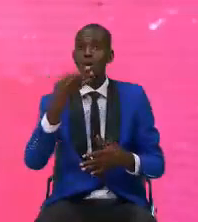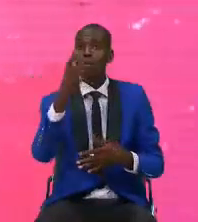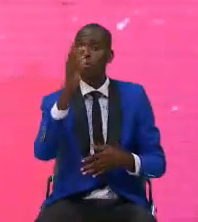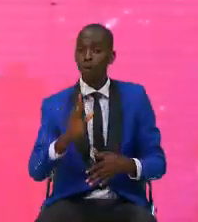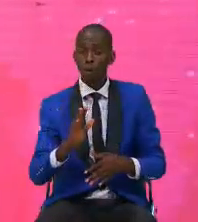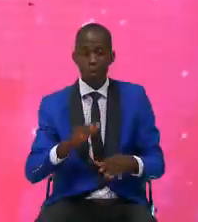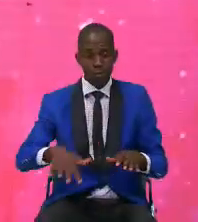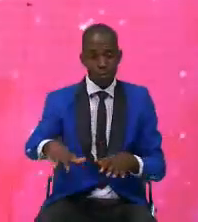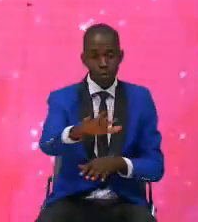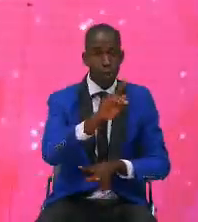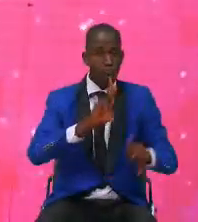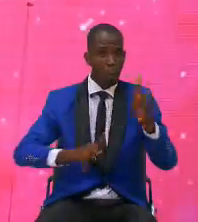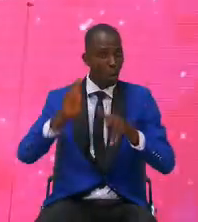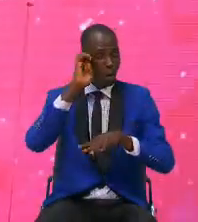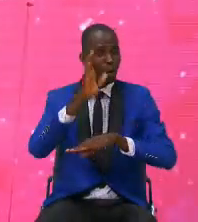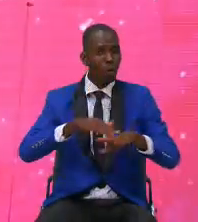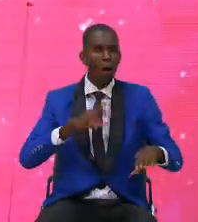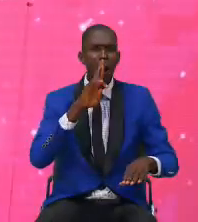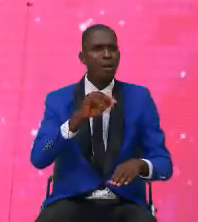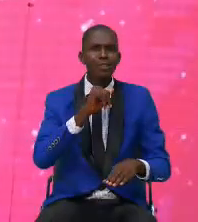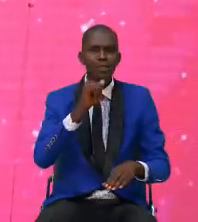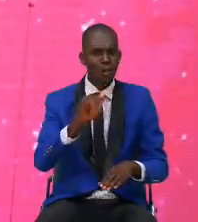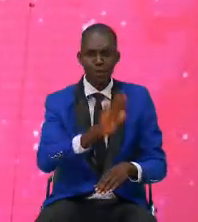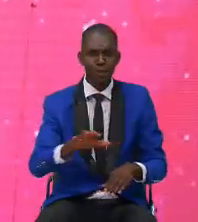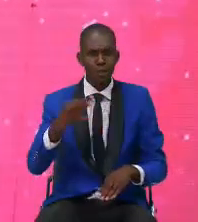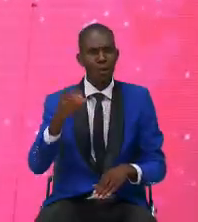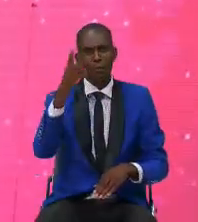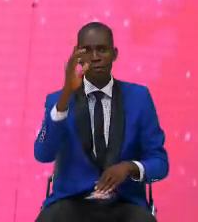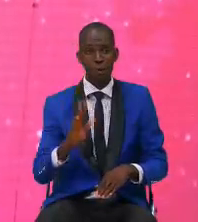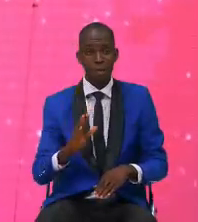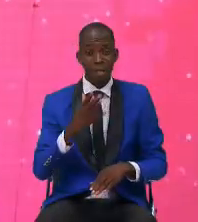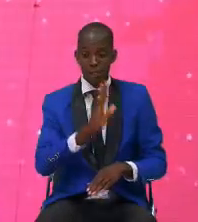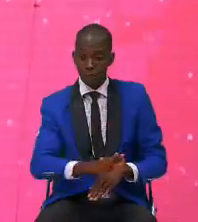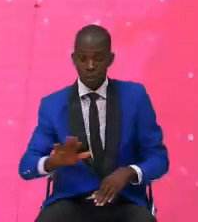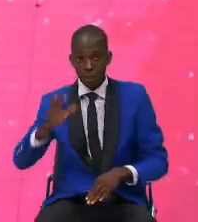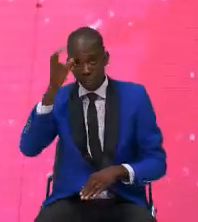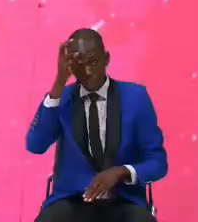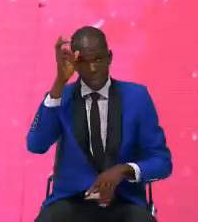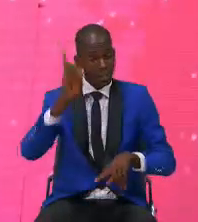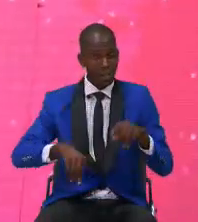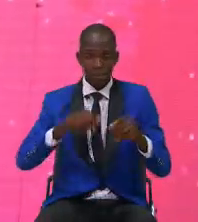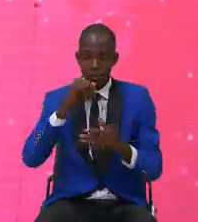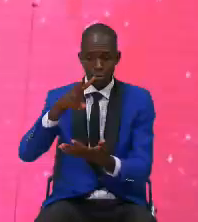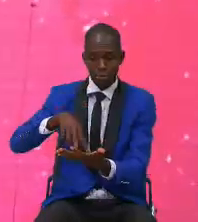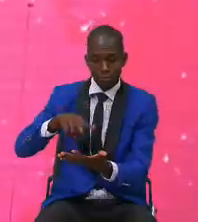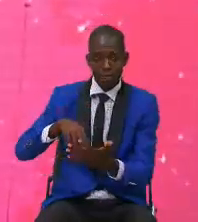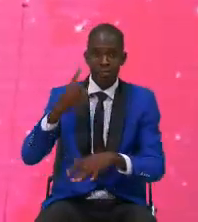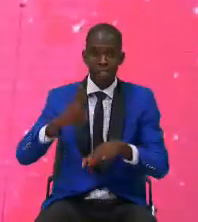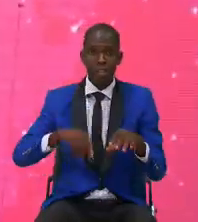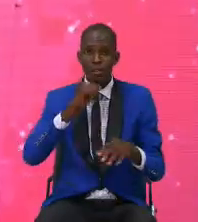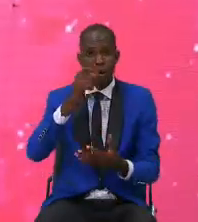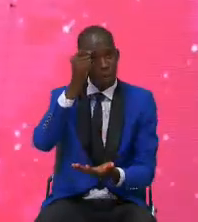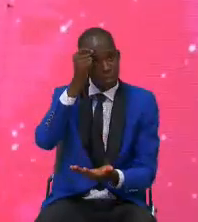God. And the children of Satan cannot read, cannot interpret, cannot understand